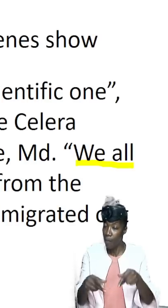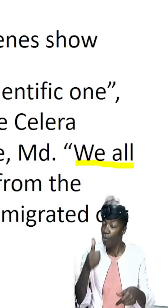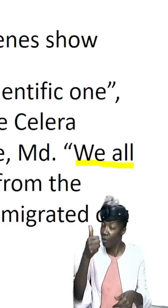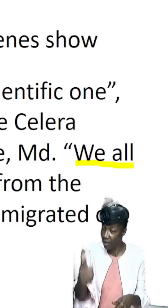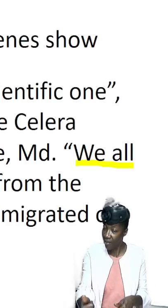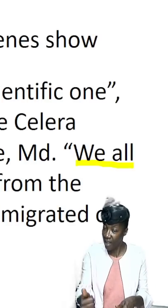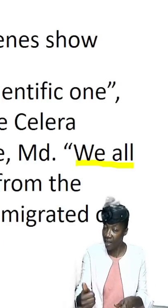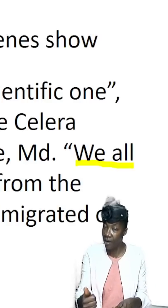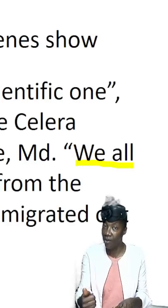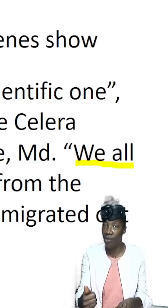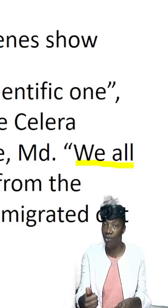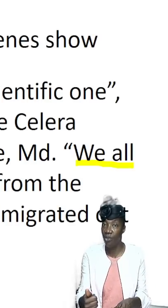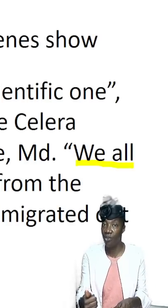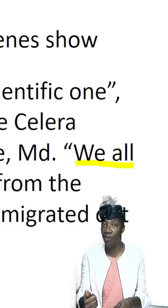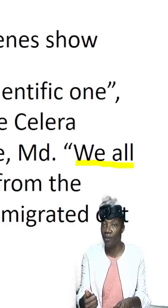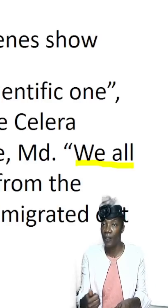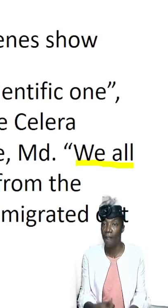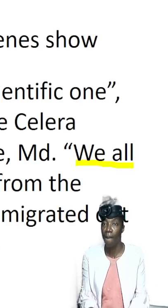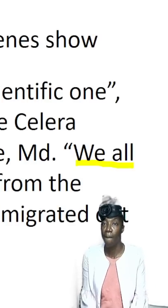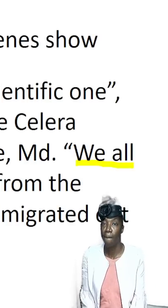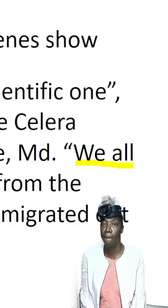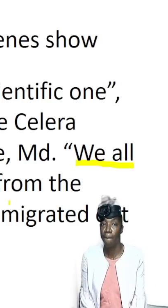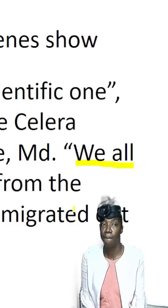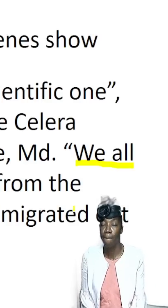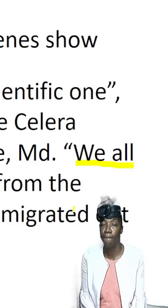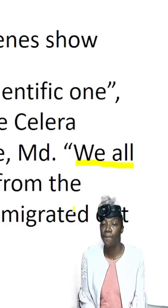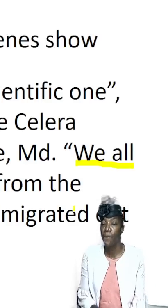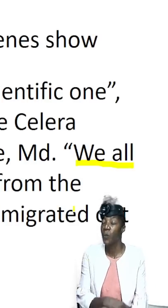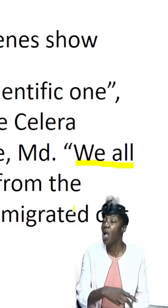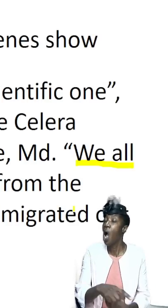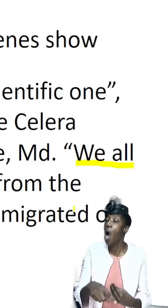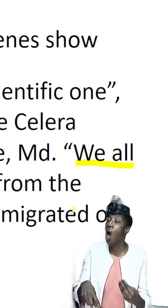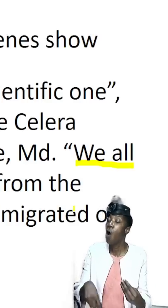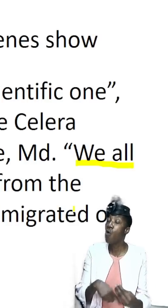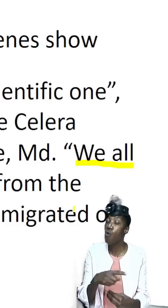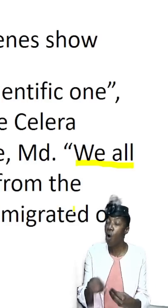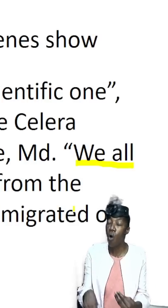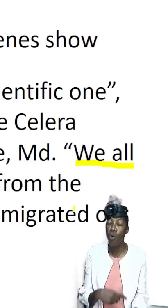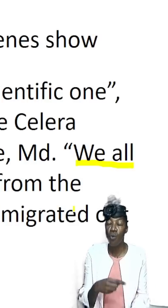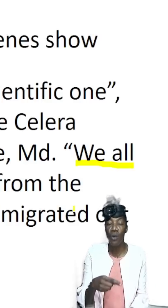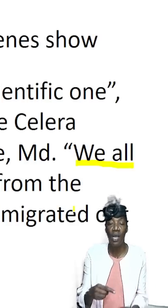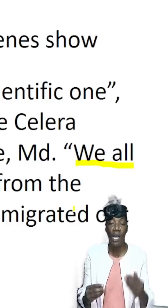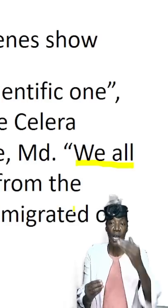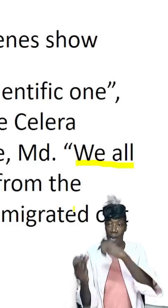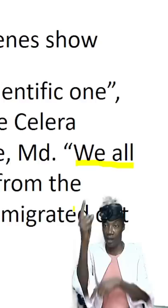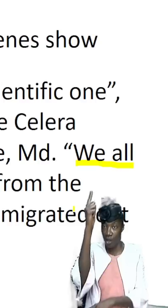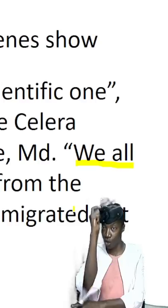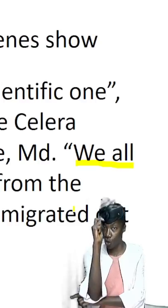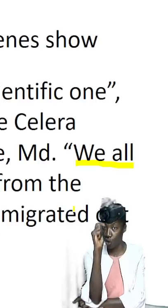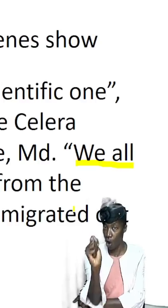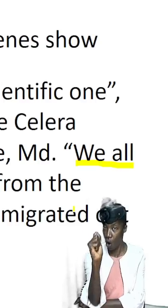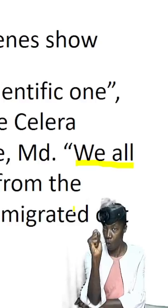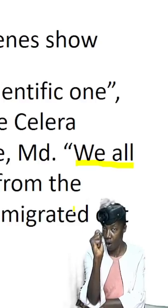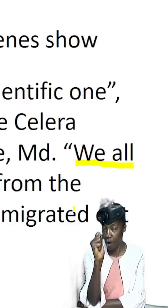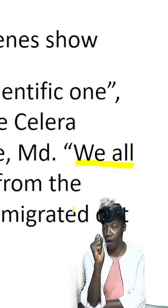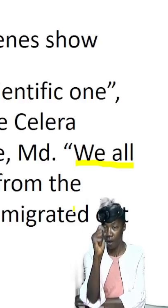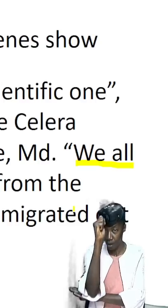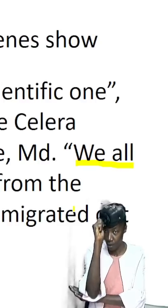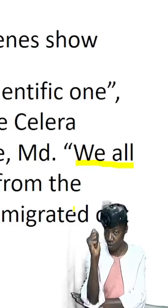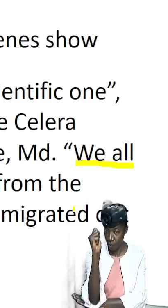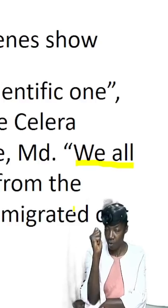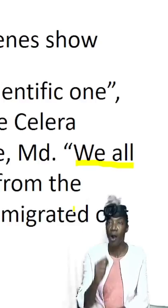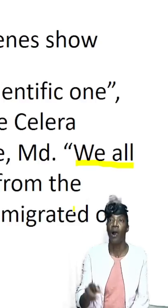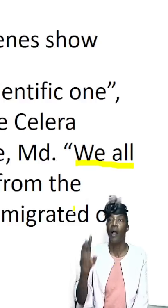concentrated themselves, brothers and sisters, around Babel. And it was God